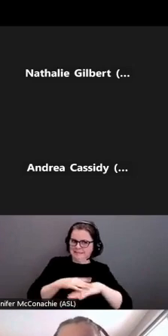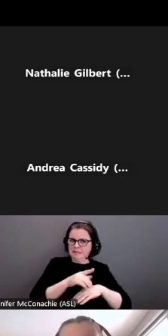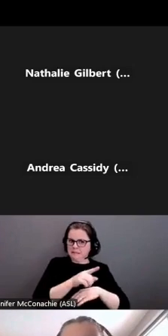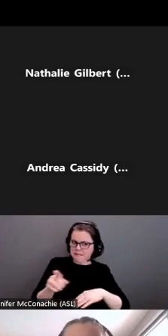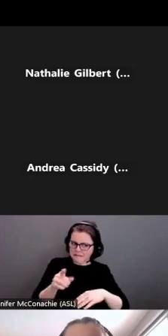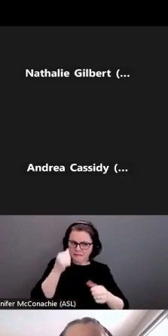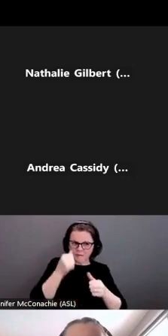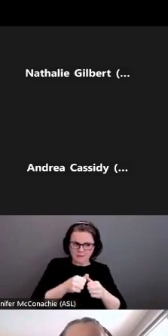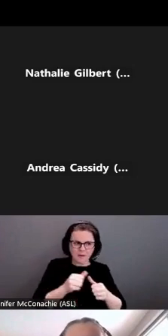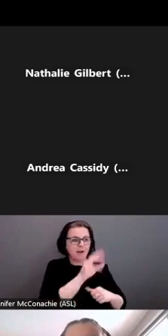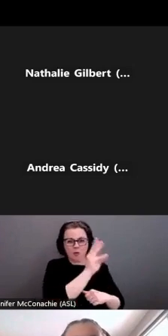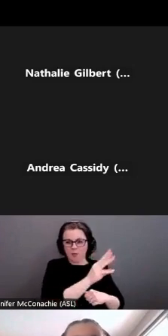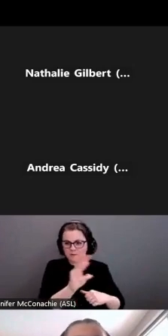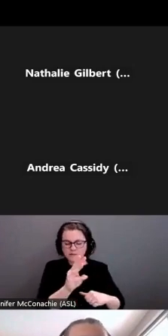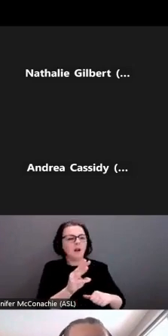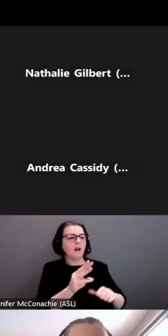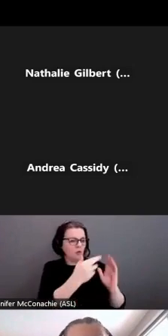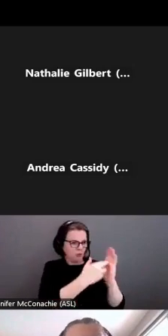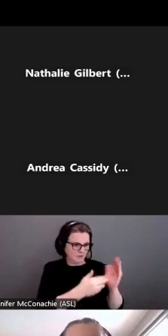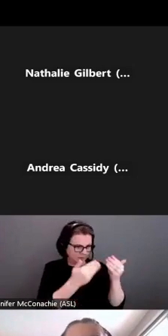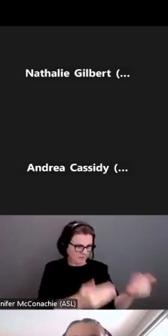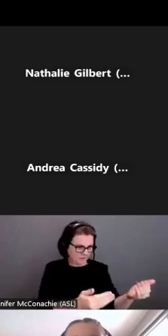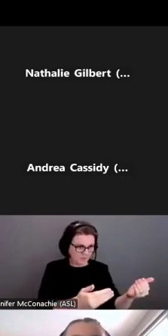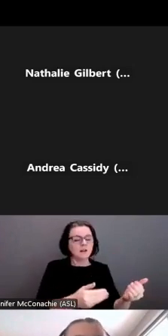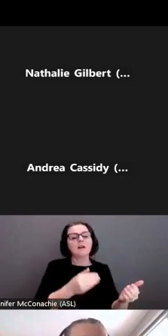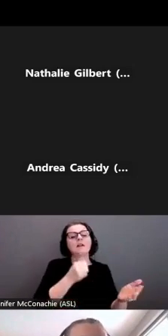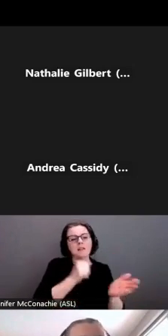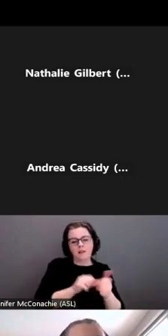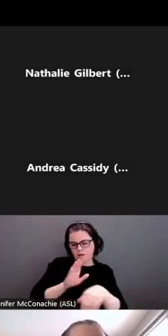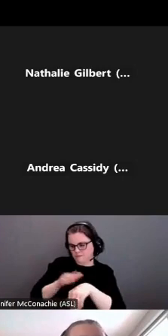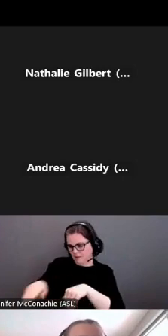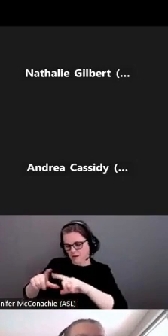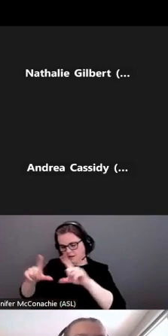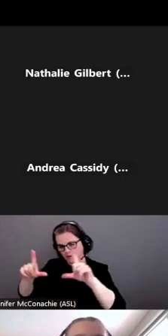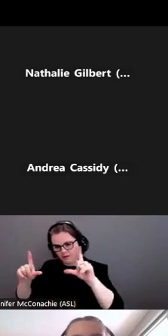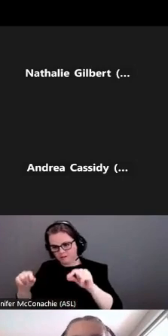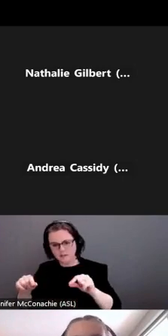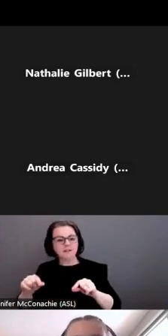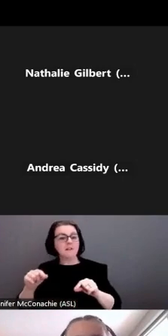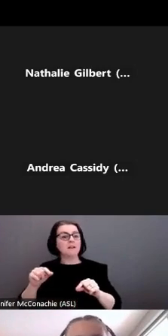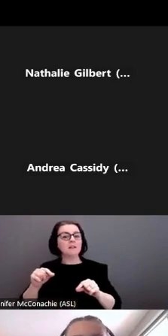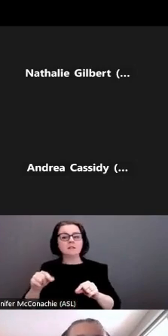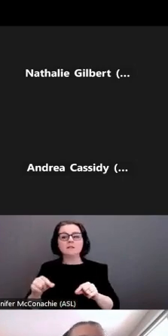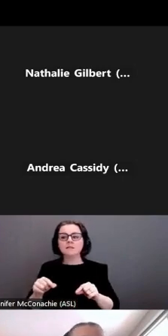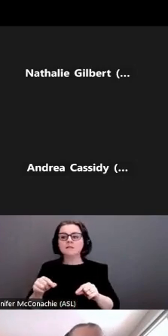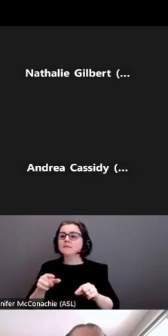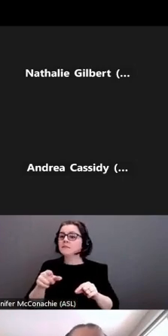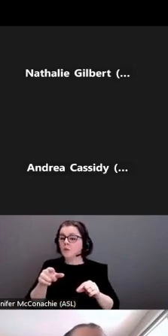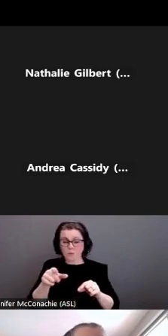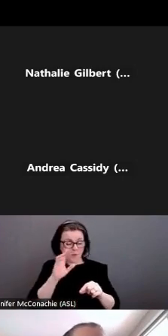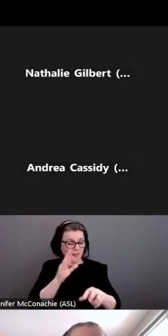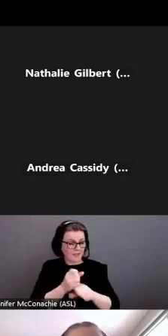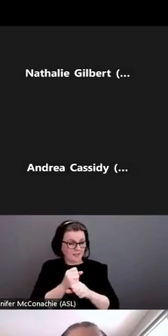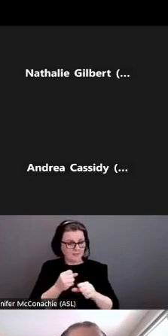directly through our website. But what will happen is you will receive a package in the mail that has